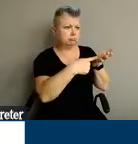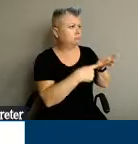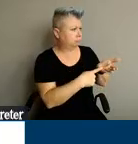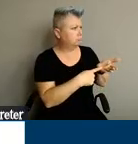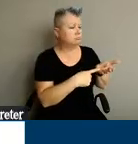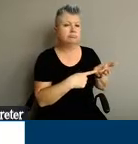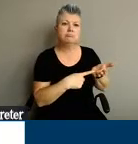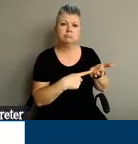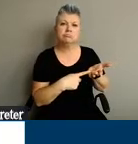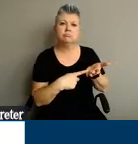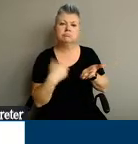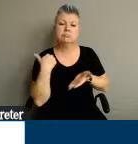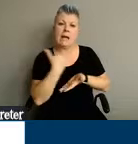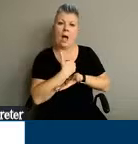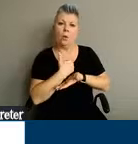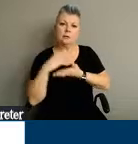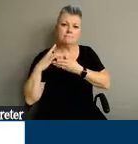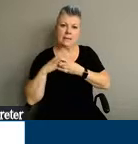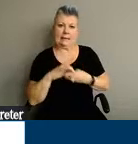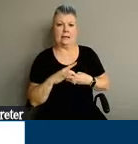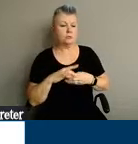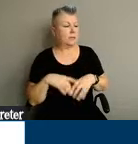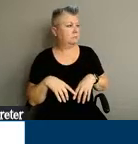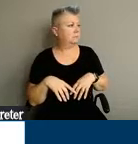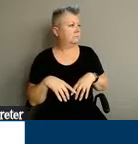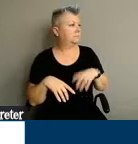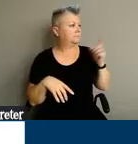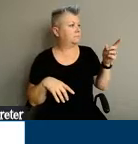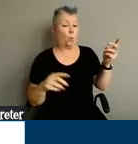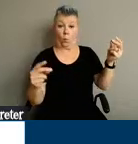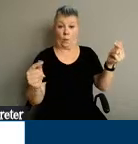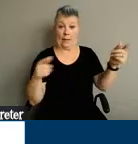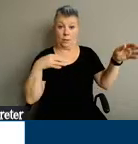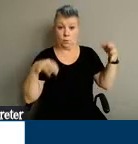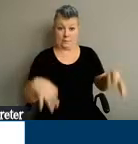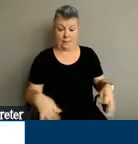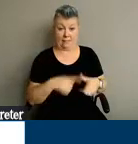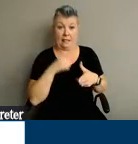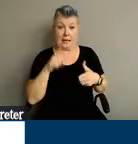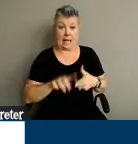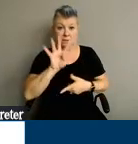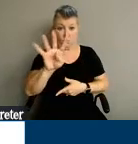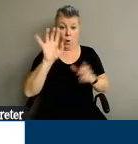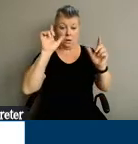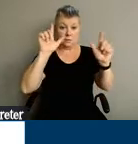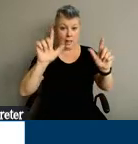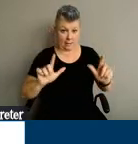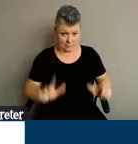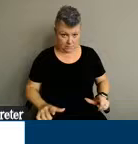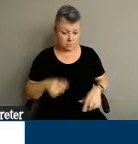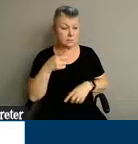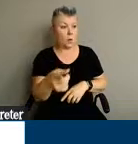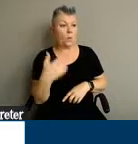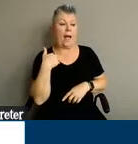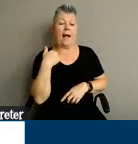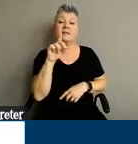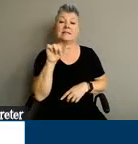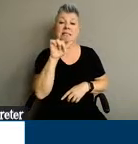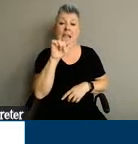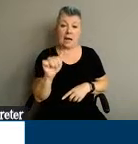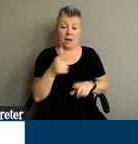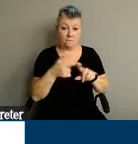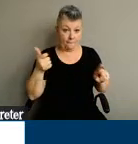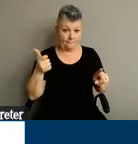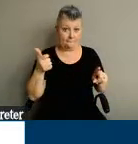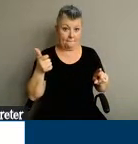and engagement data. So real quick, just to explain the next 4 slides, what we have is the data